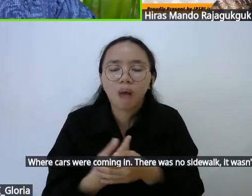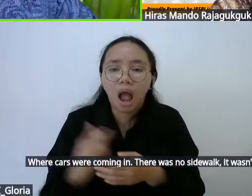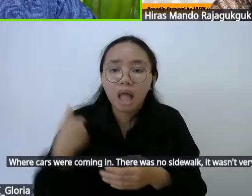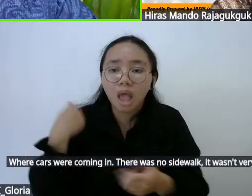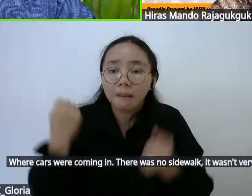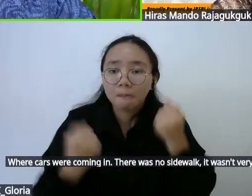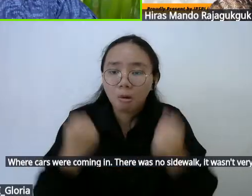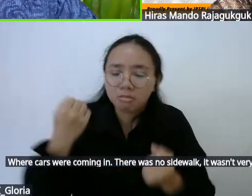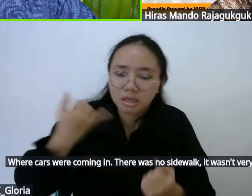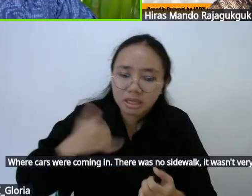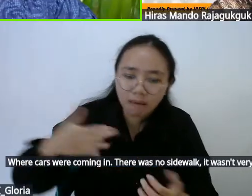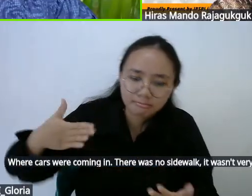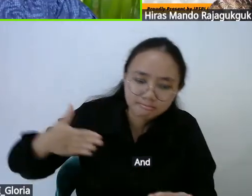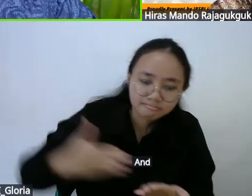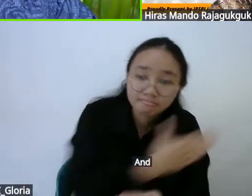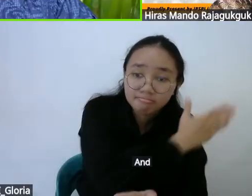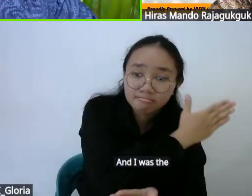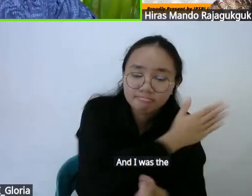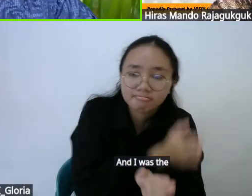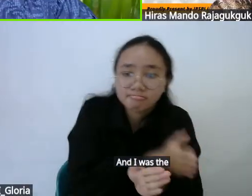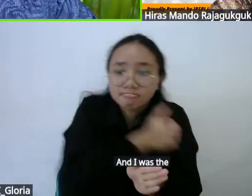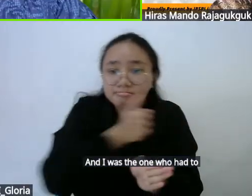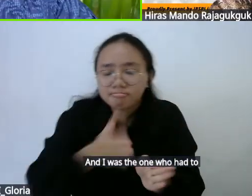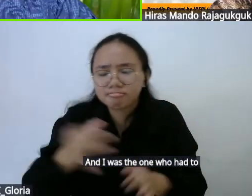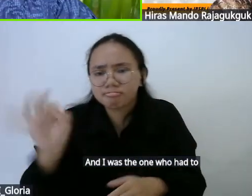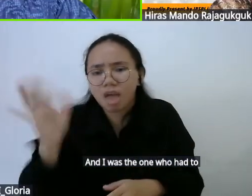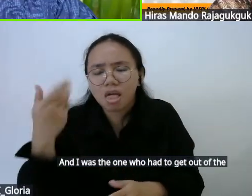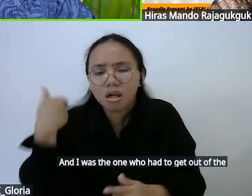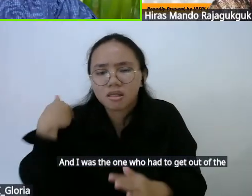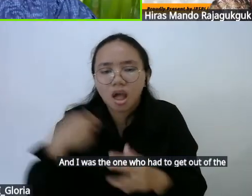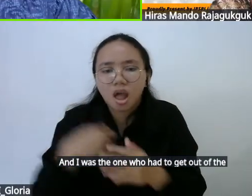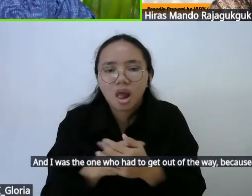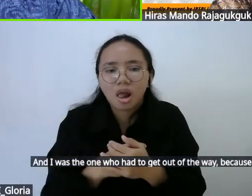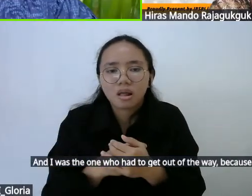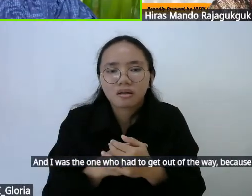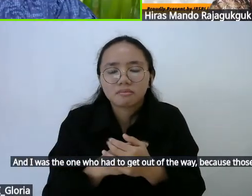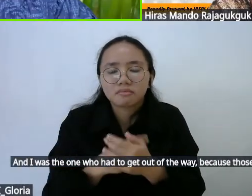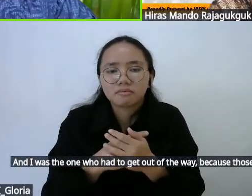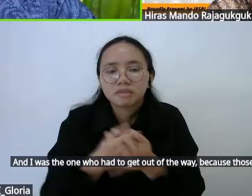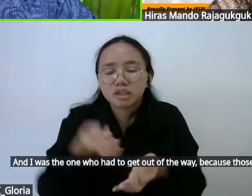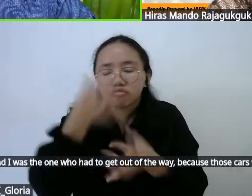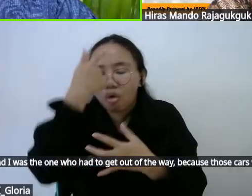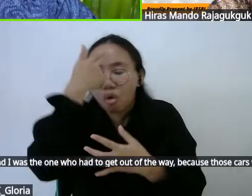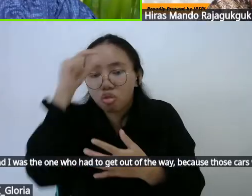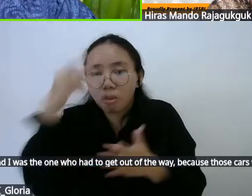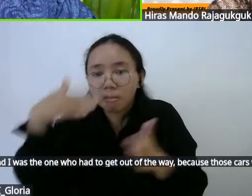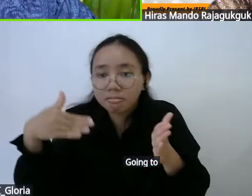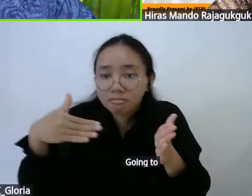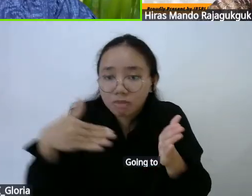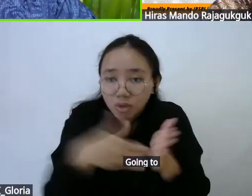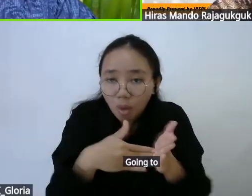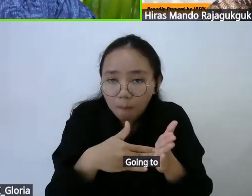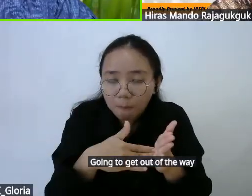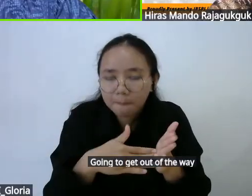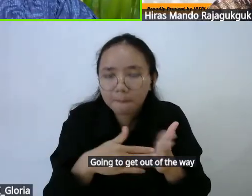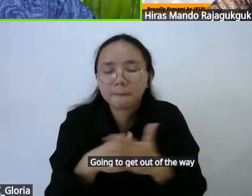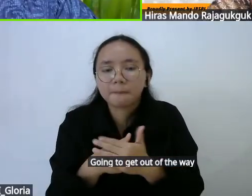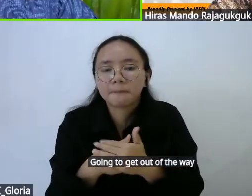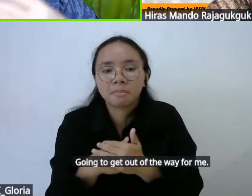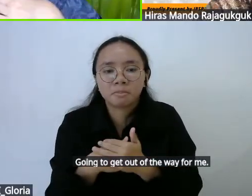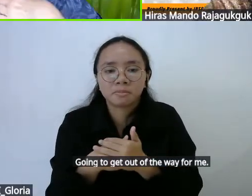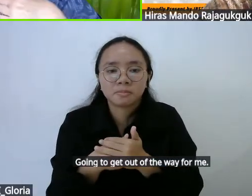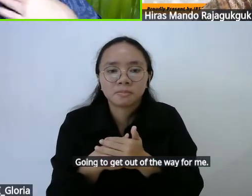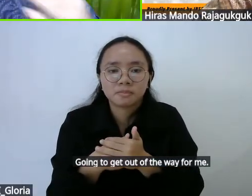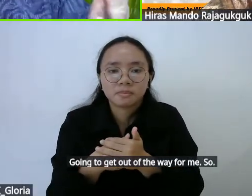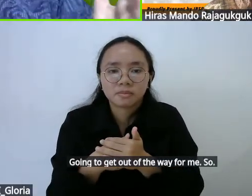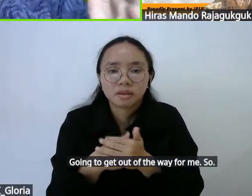wide. And I was the one who had to get out of the way because those cars were not going to get out of the way for me. So